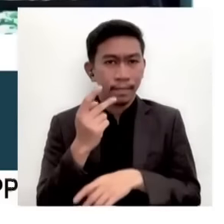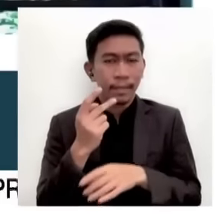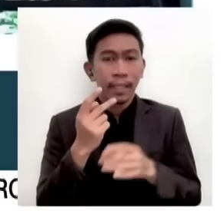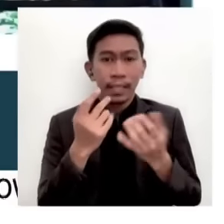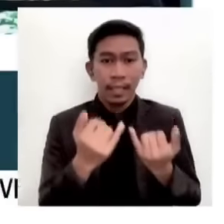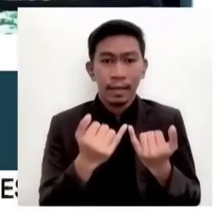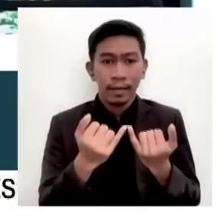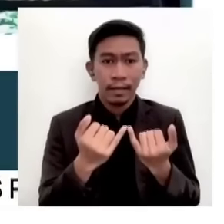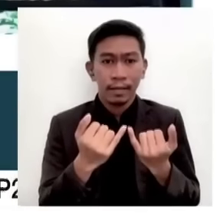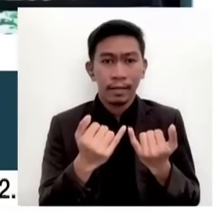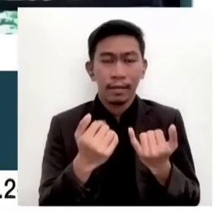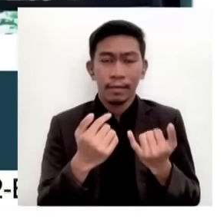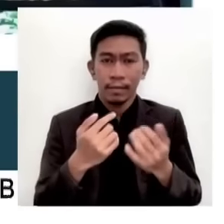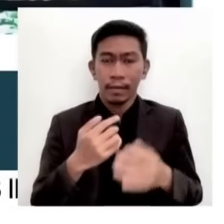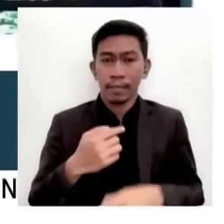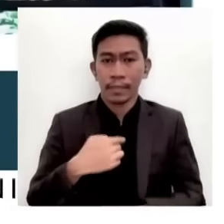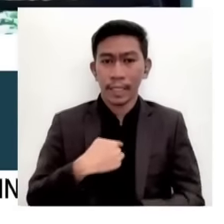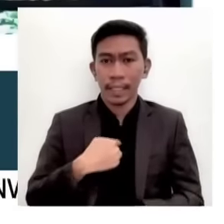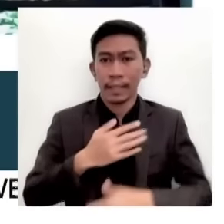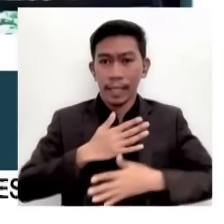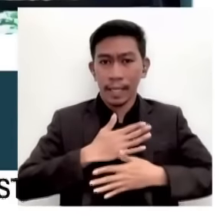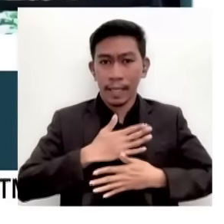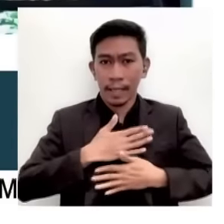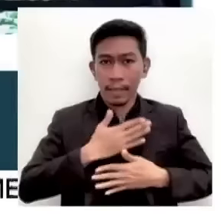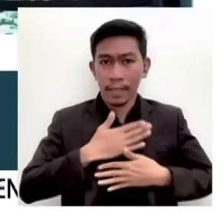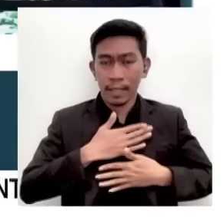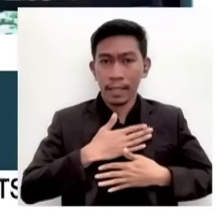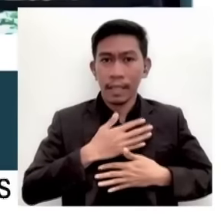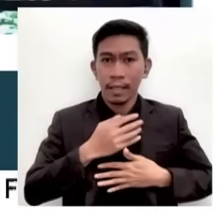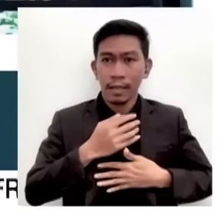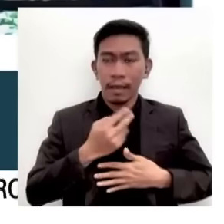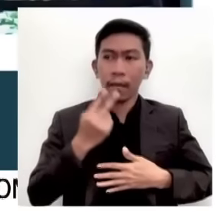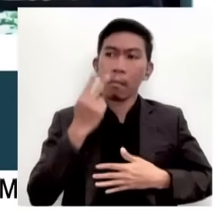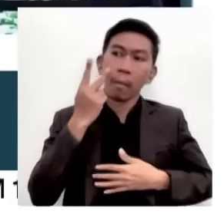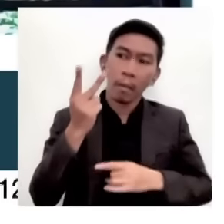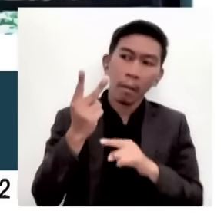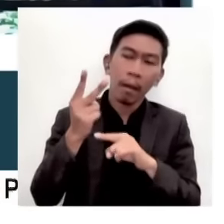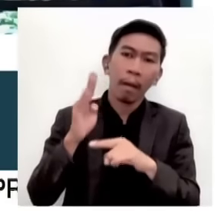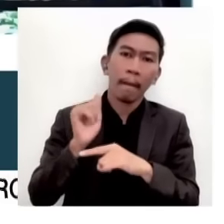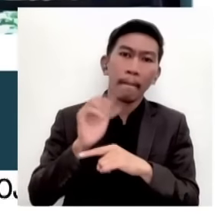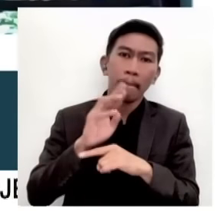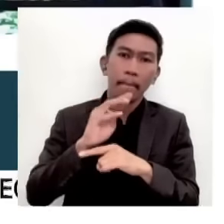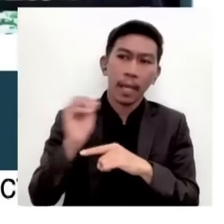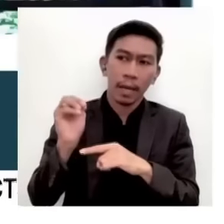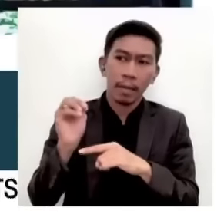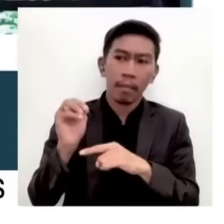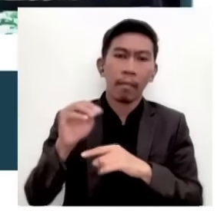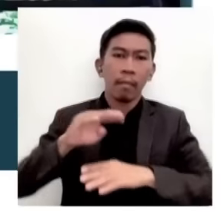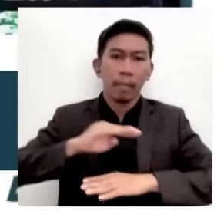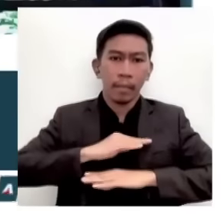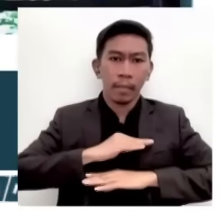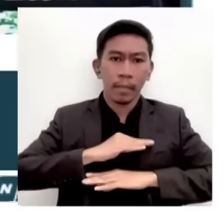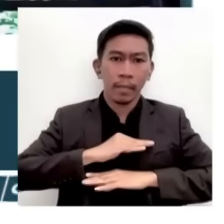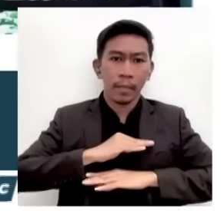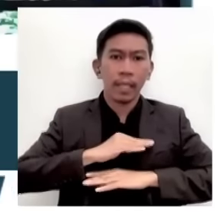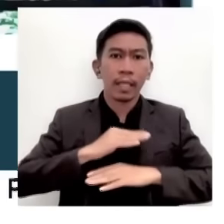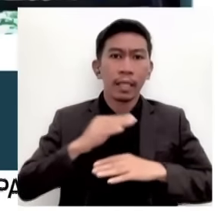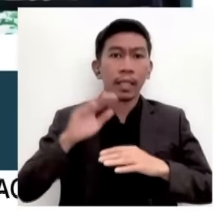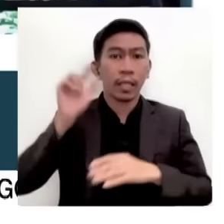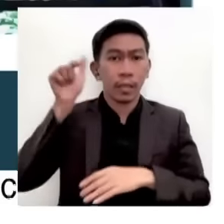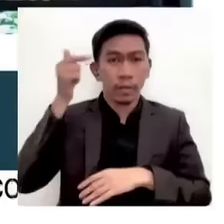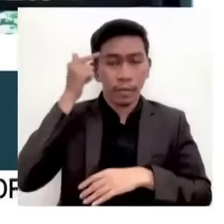masaya ako pagka halimbawa ngayon kontento na sila doon, no? At na-deliver ng